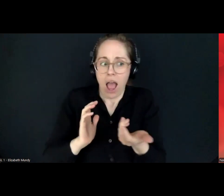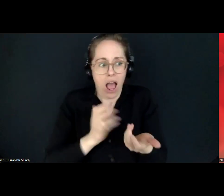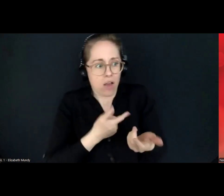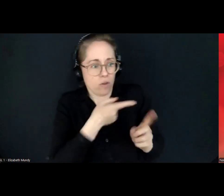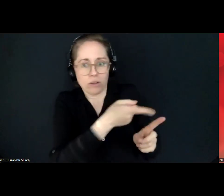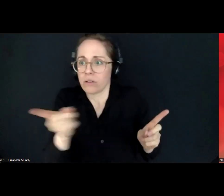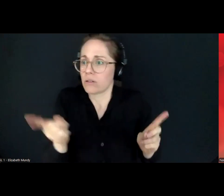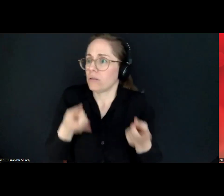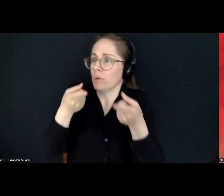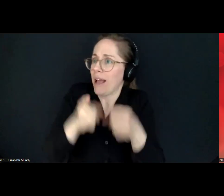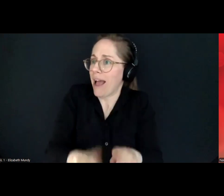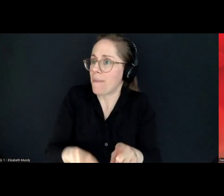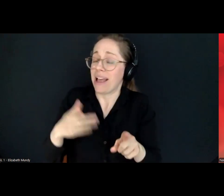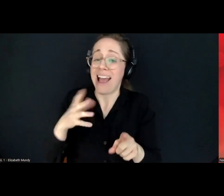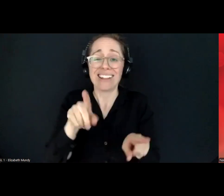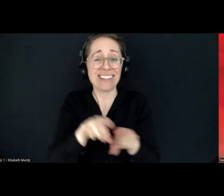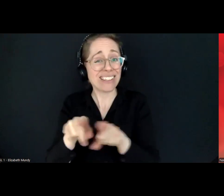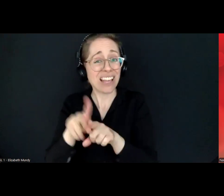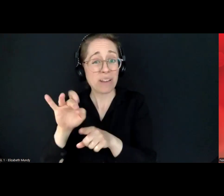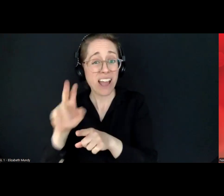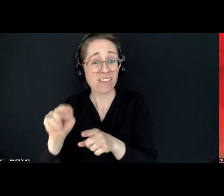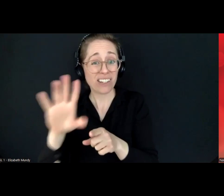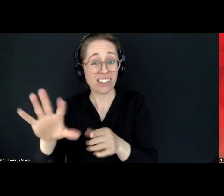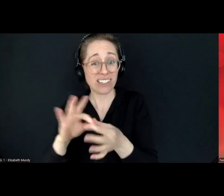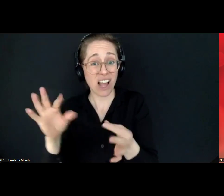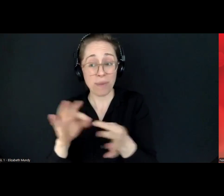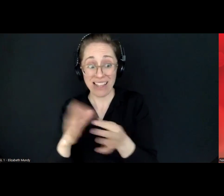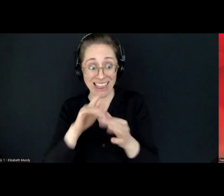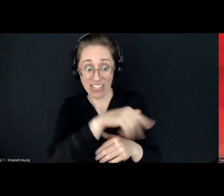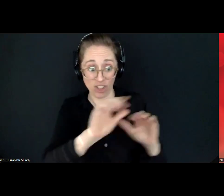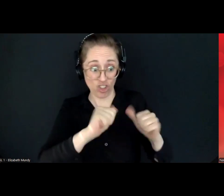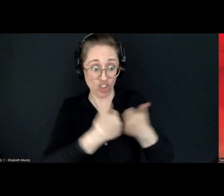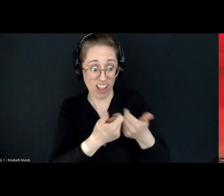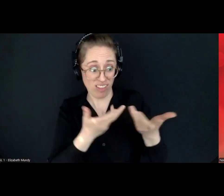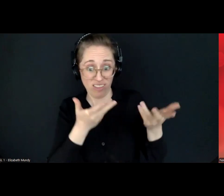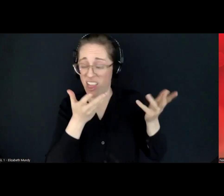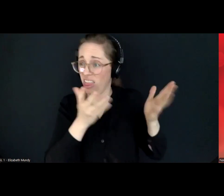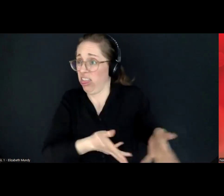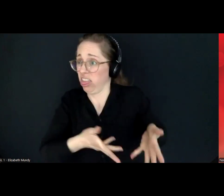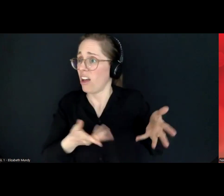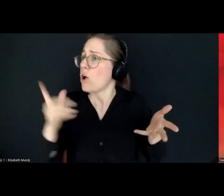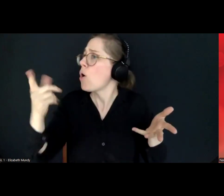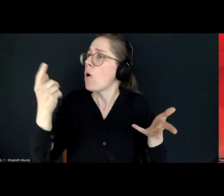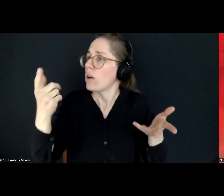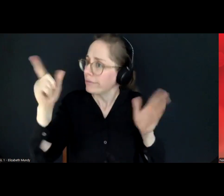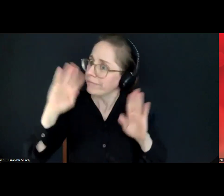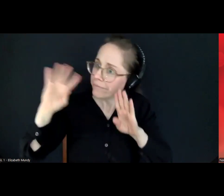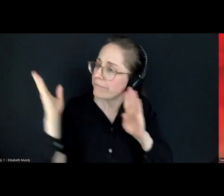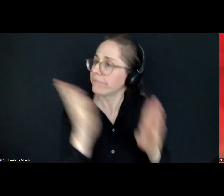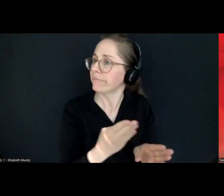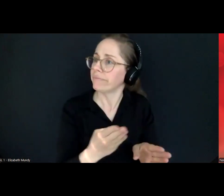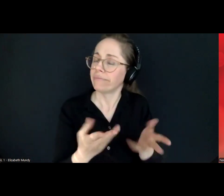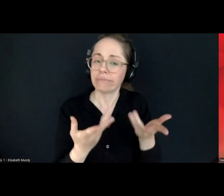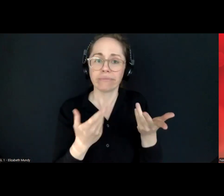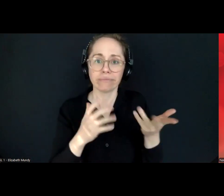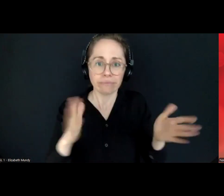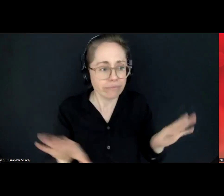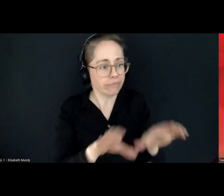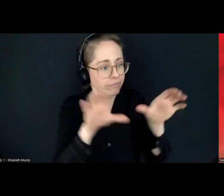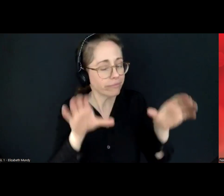consequences that Kevin addressed of not addressing this challenge at this moment in time. And a public education